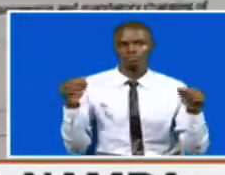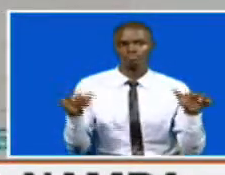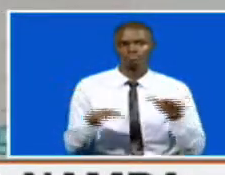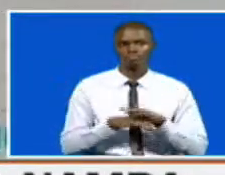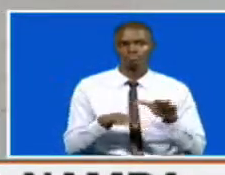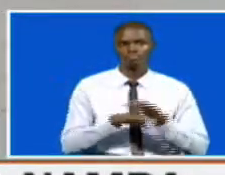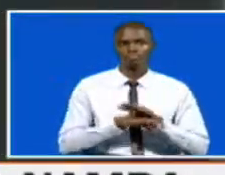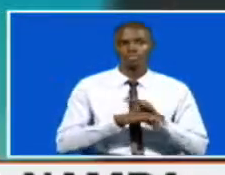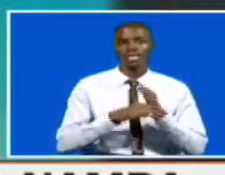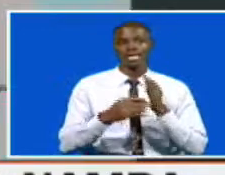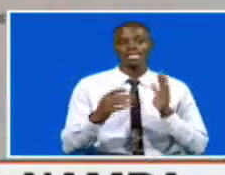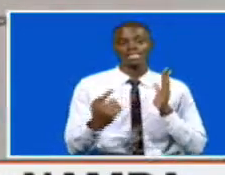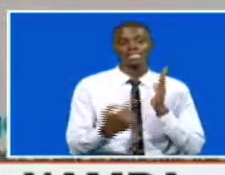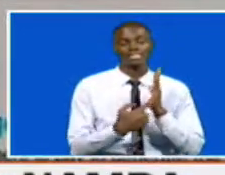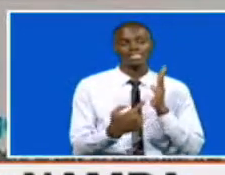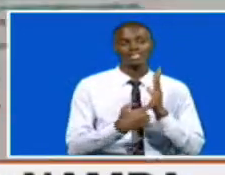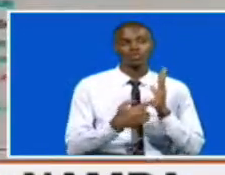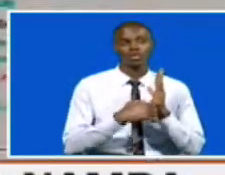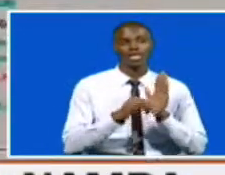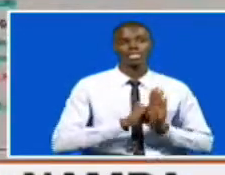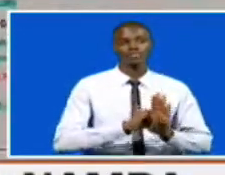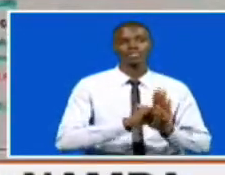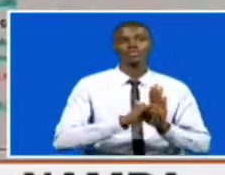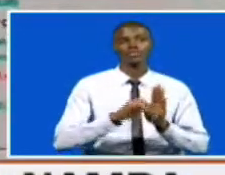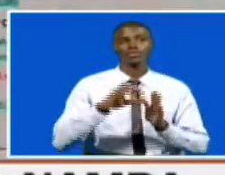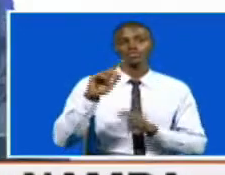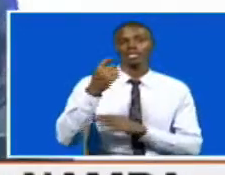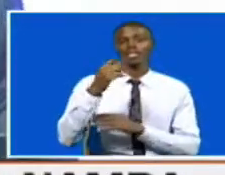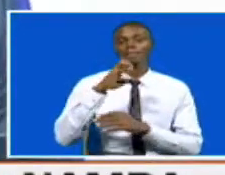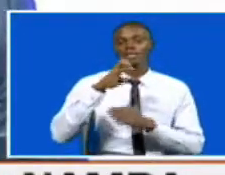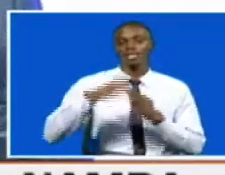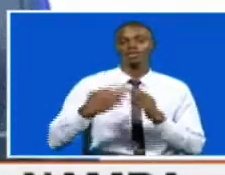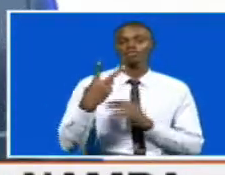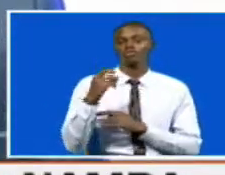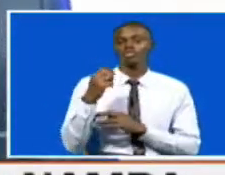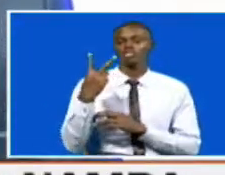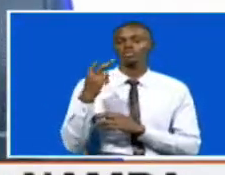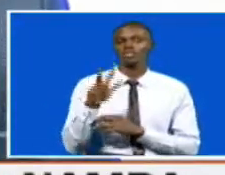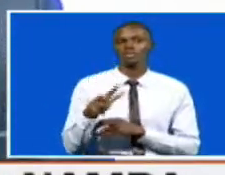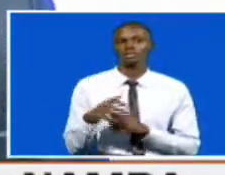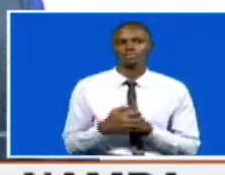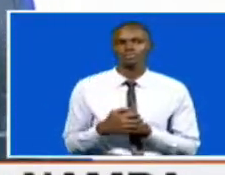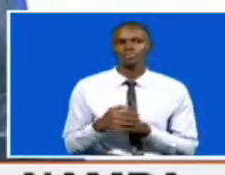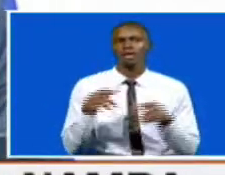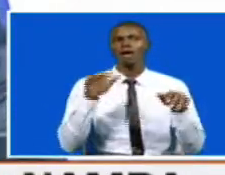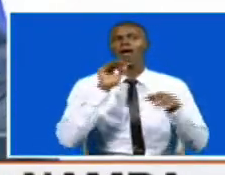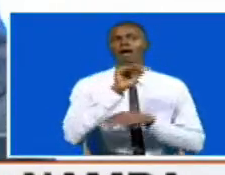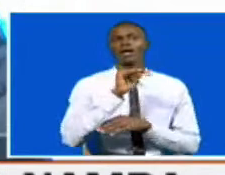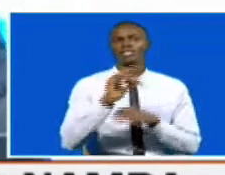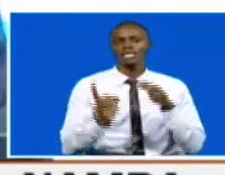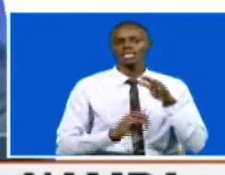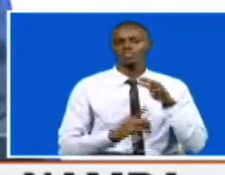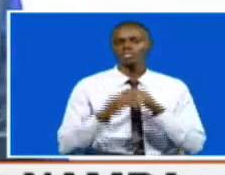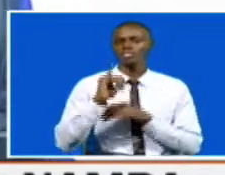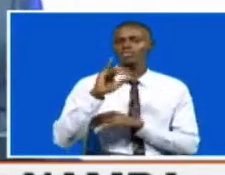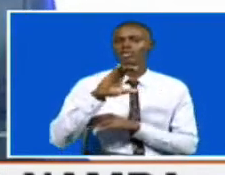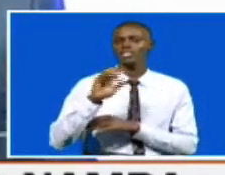digital identification for Kenyans by end of 2023. And I've also asked the Ministry of